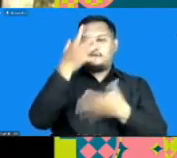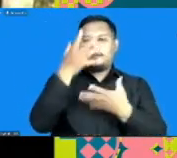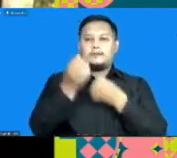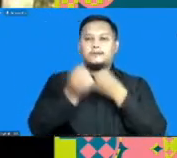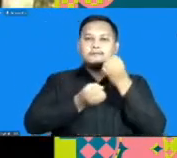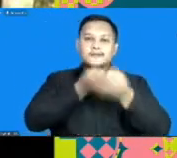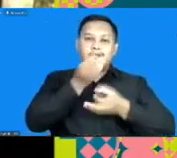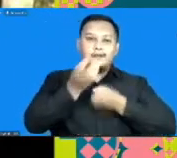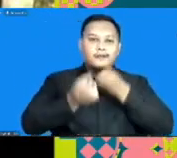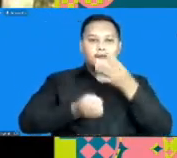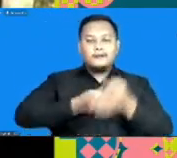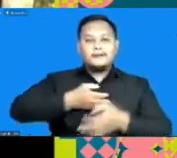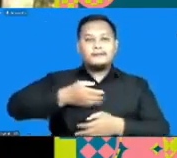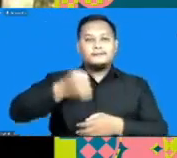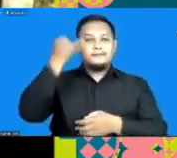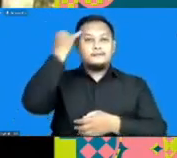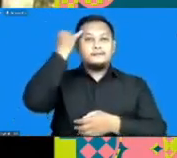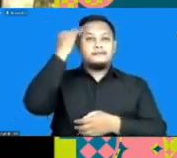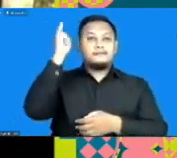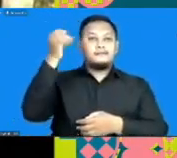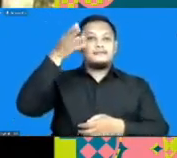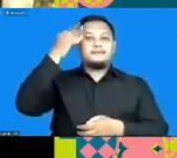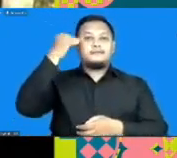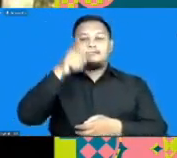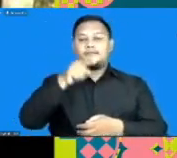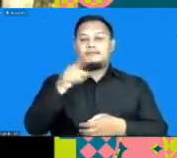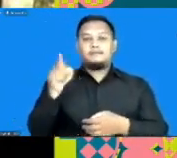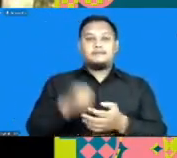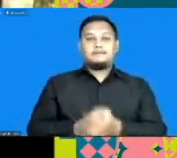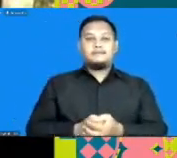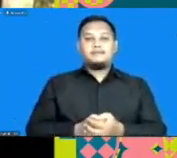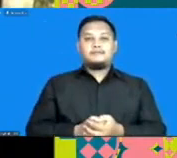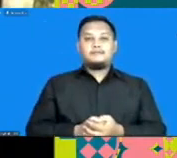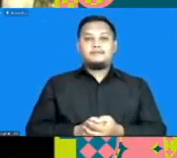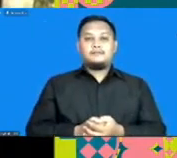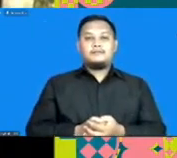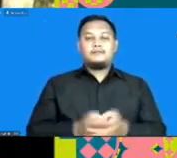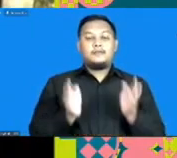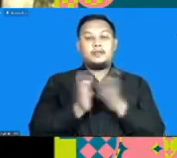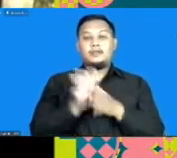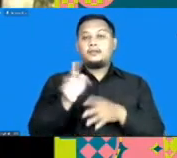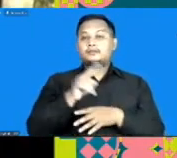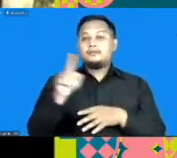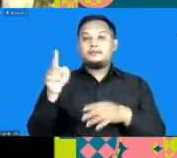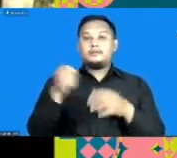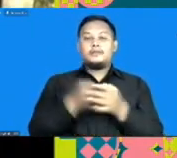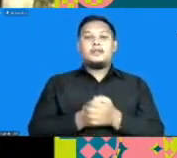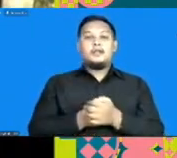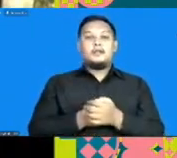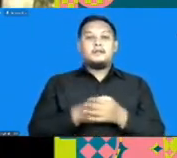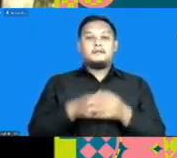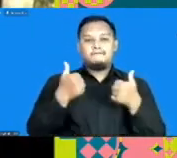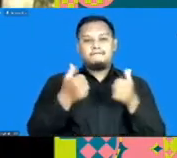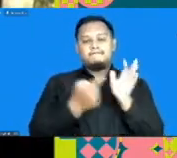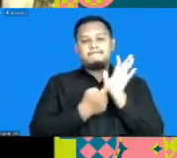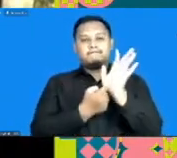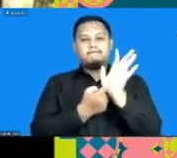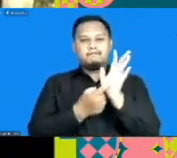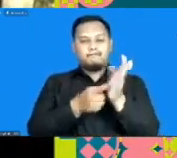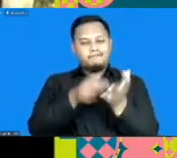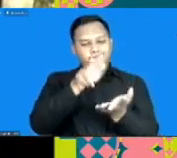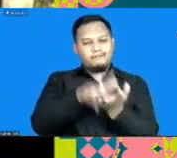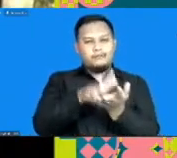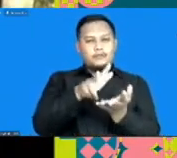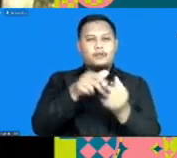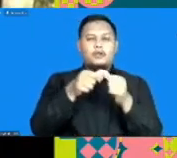them, presenting policies and best cases and success stories on how